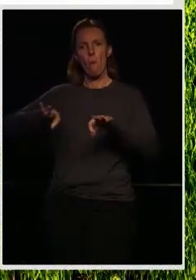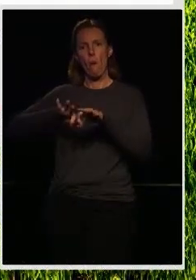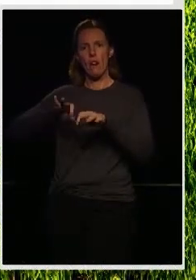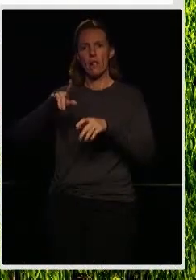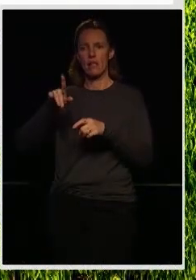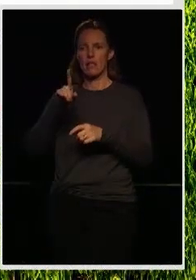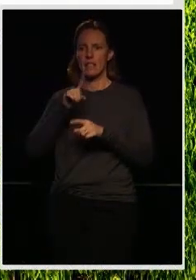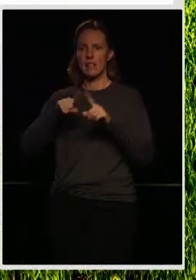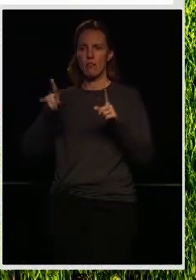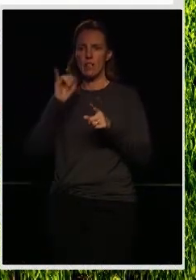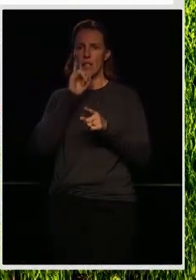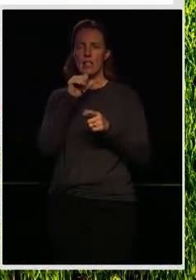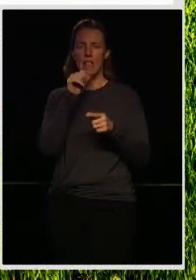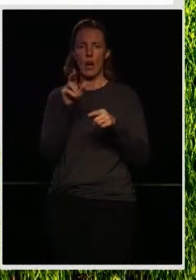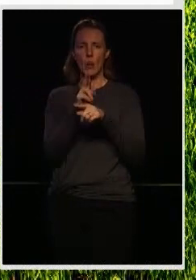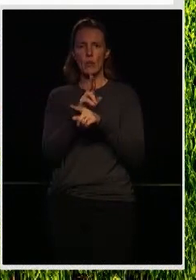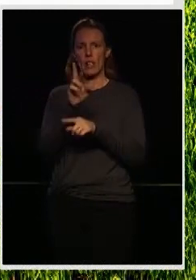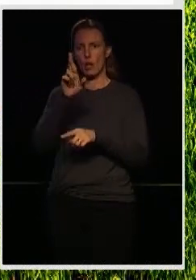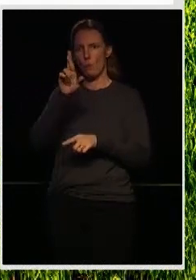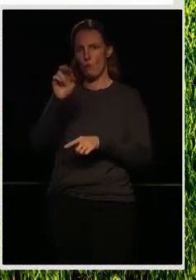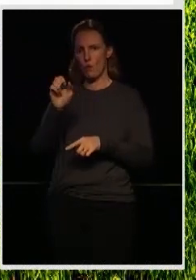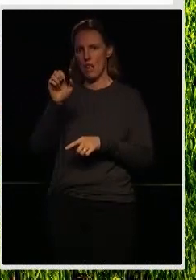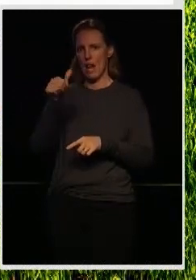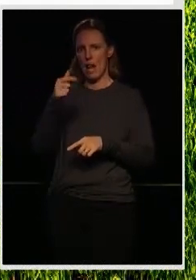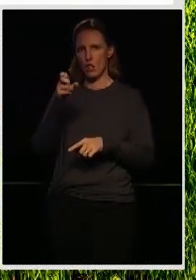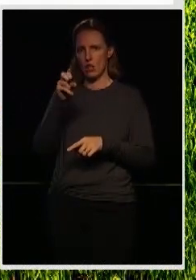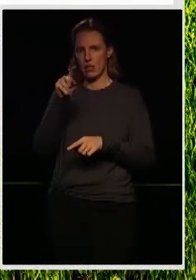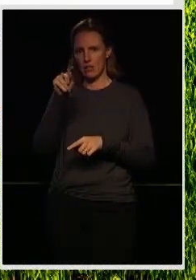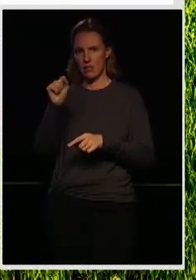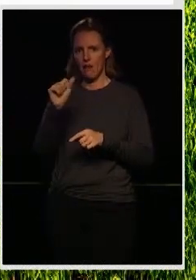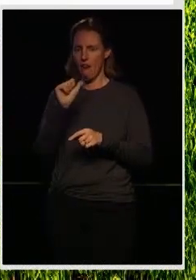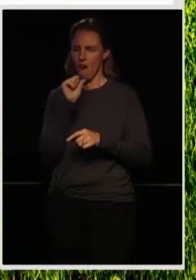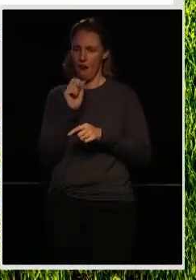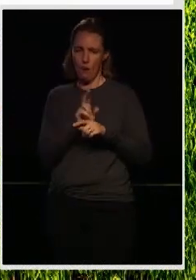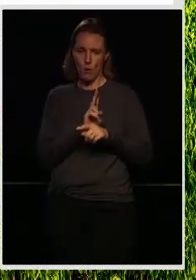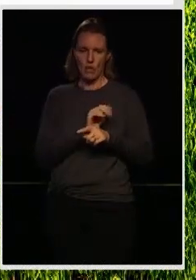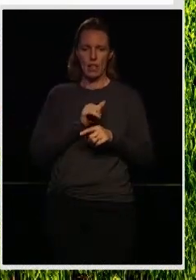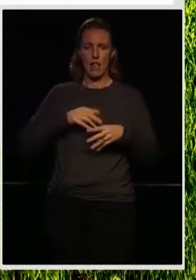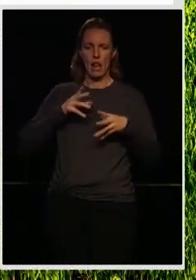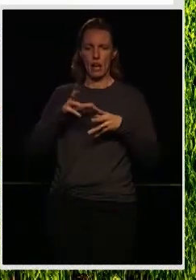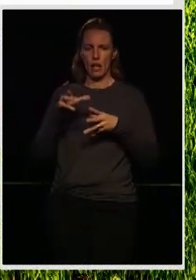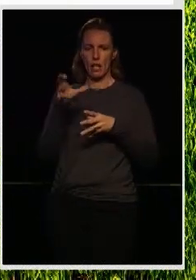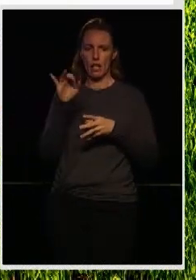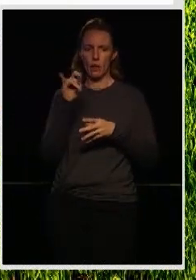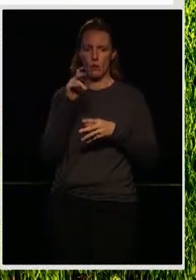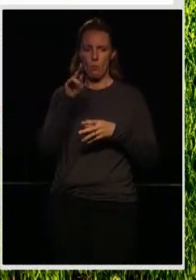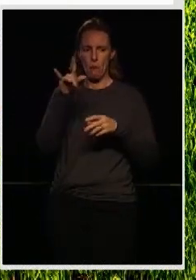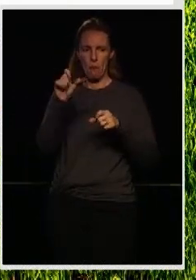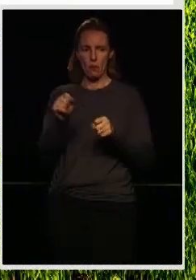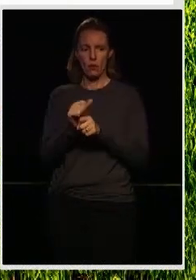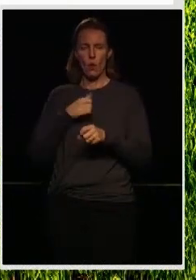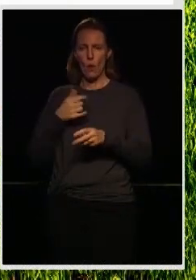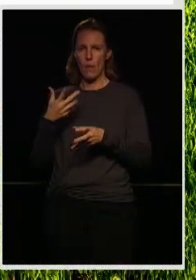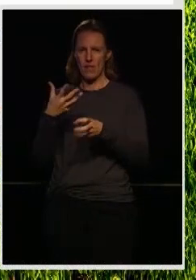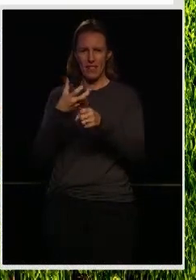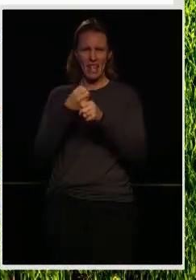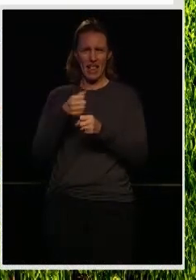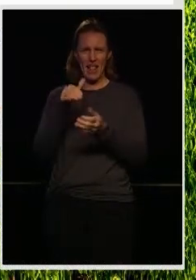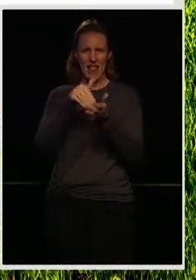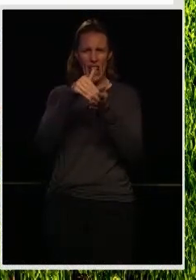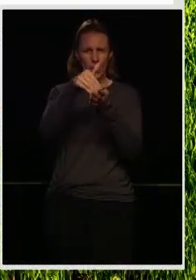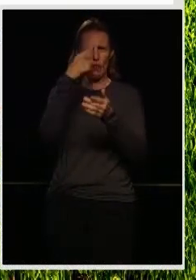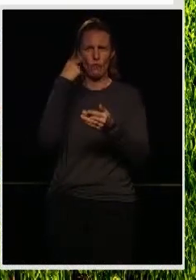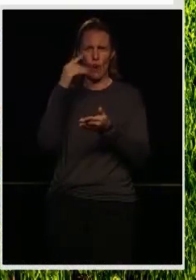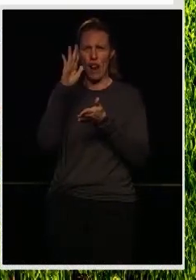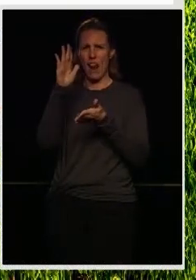not using reagents or consumables. And so instead of taking 1 or 2 data points, we're taking thousands for less